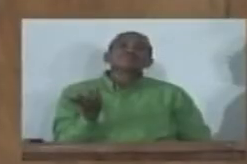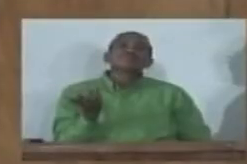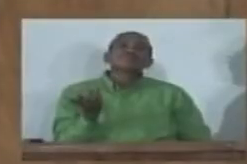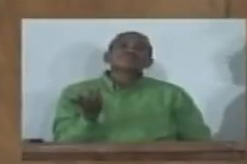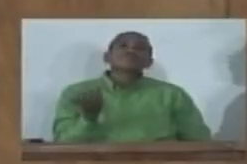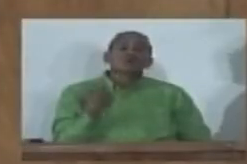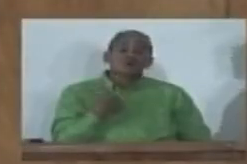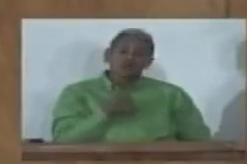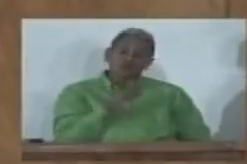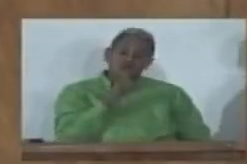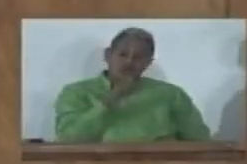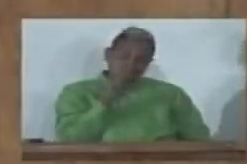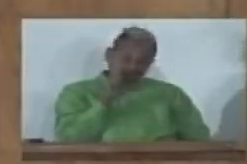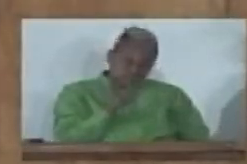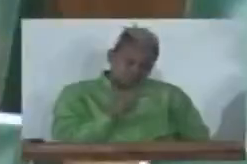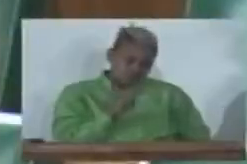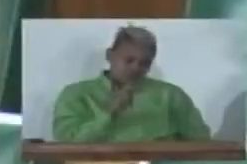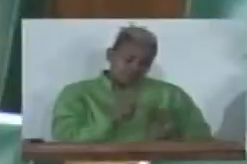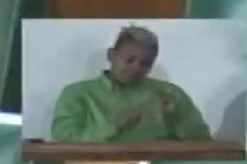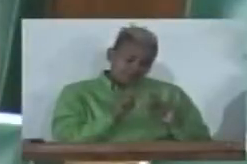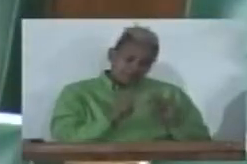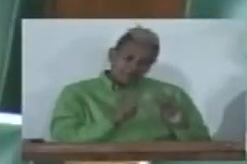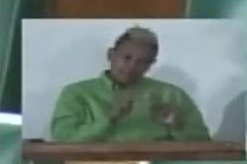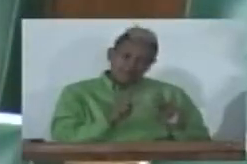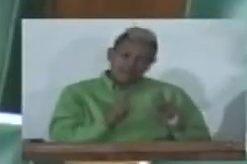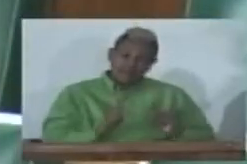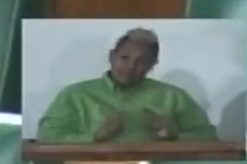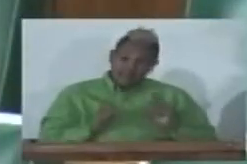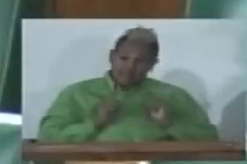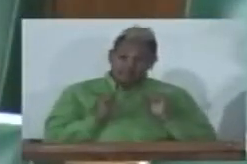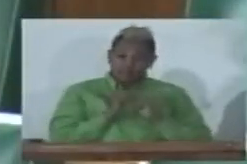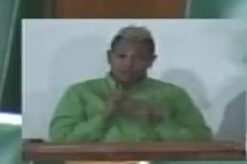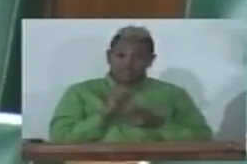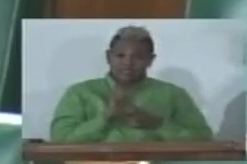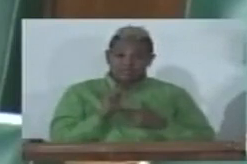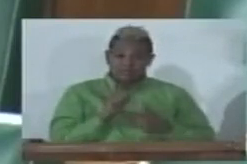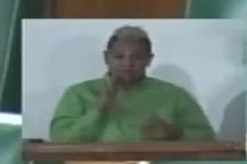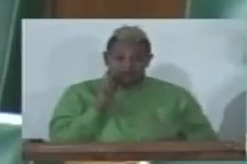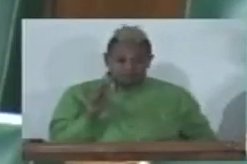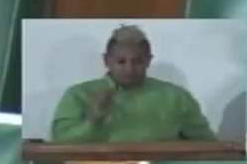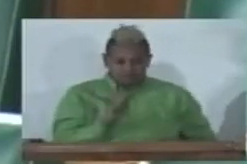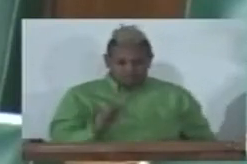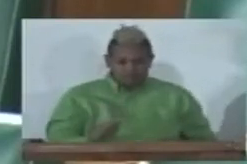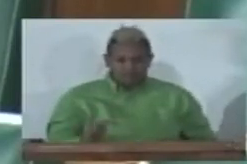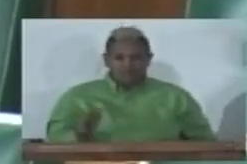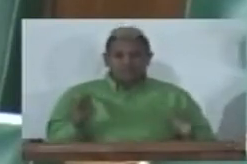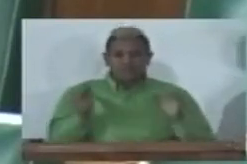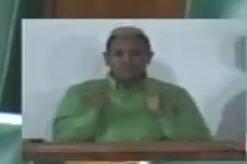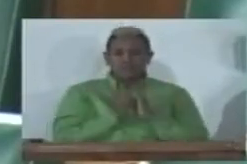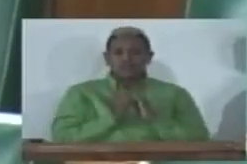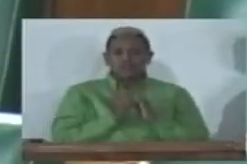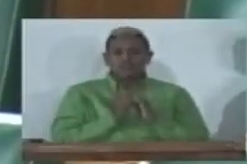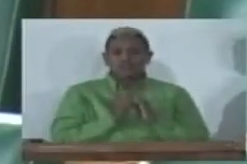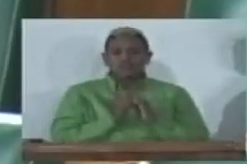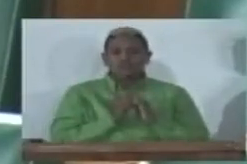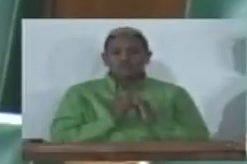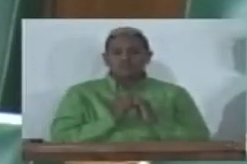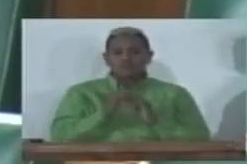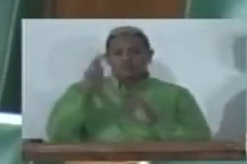we treat persons living with disability with the level of honor